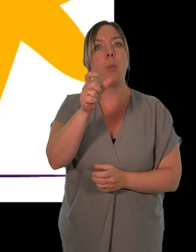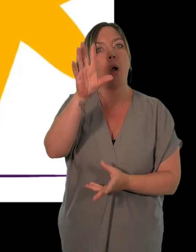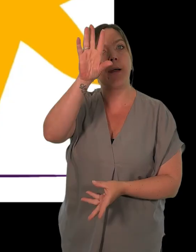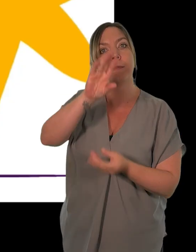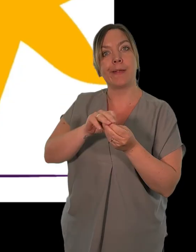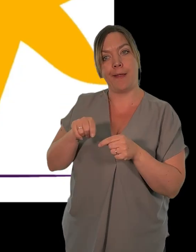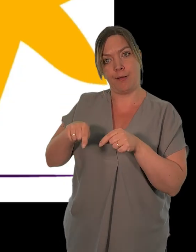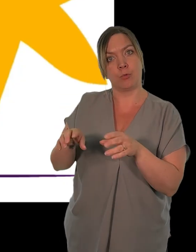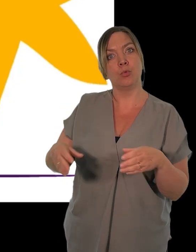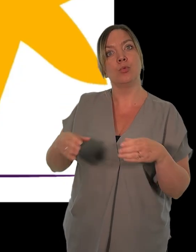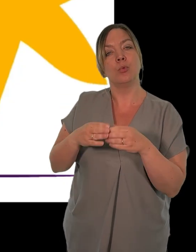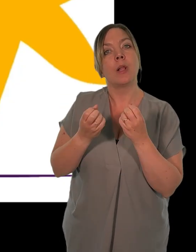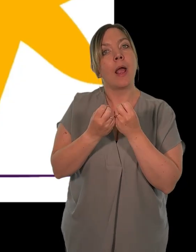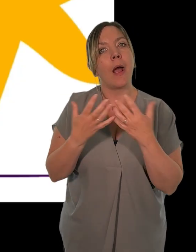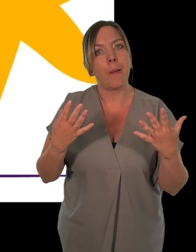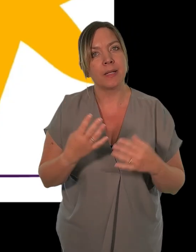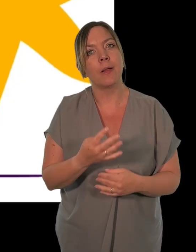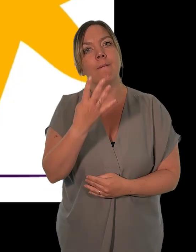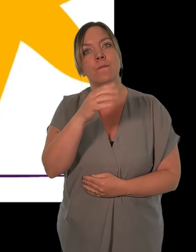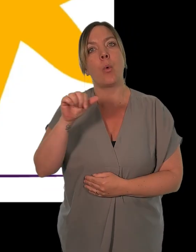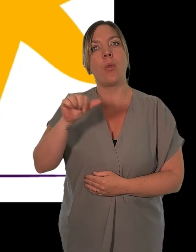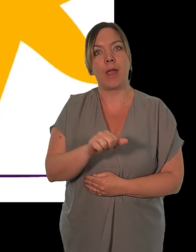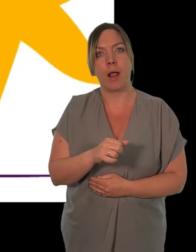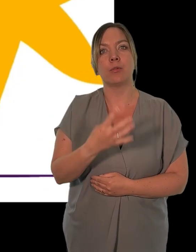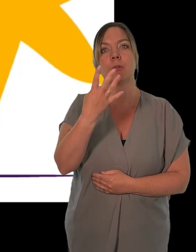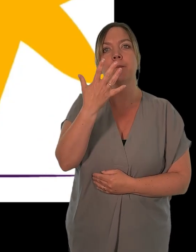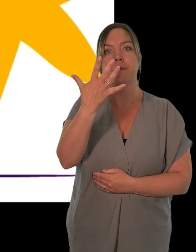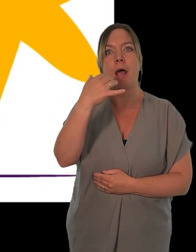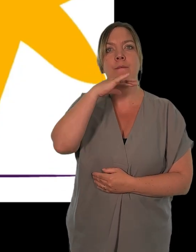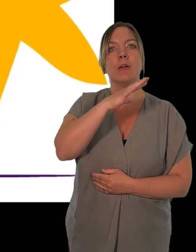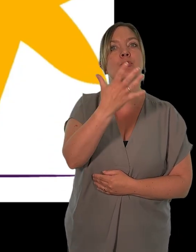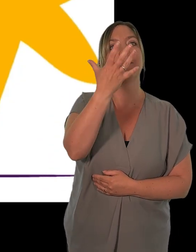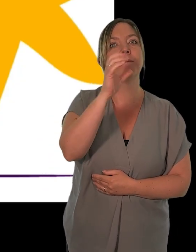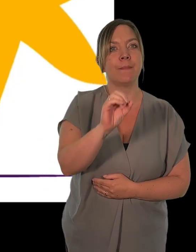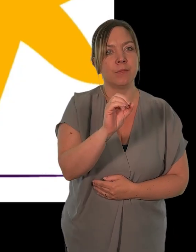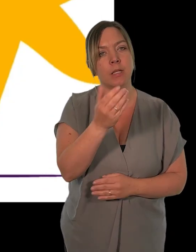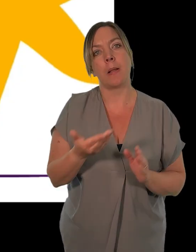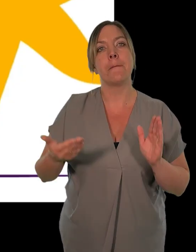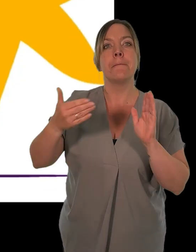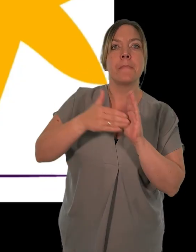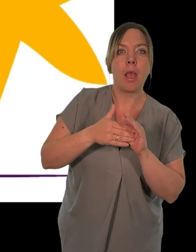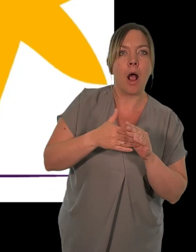ACs. The overall word count for the assessment for this unit is